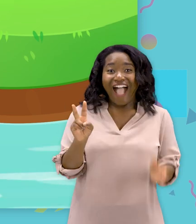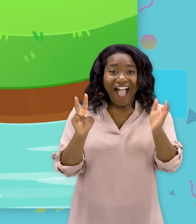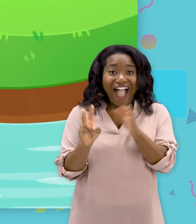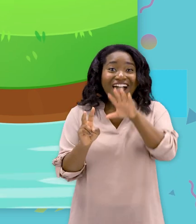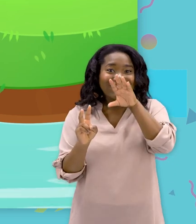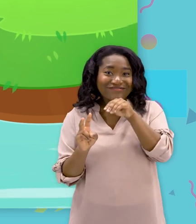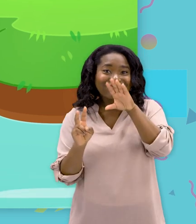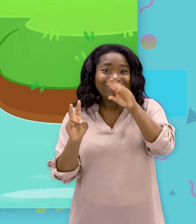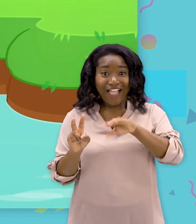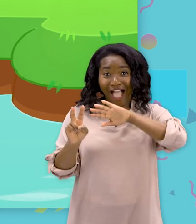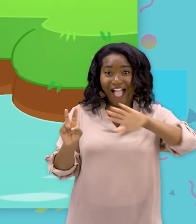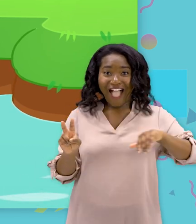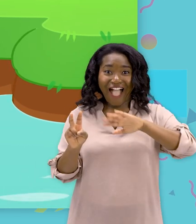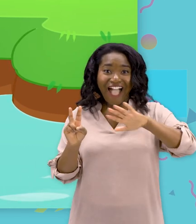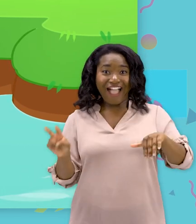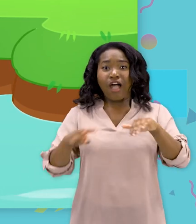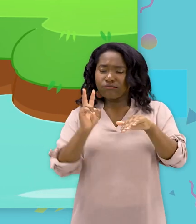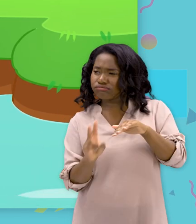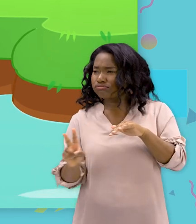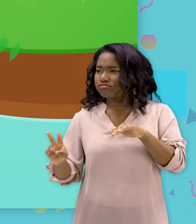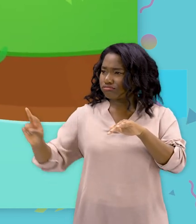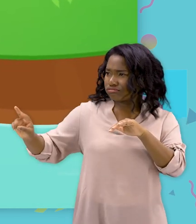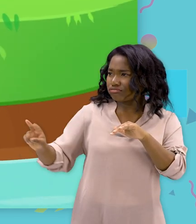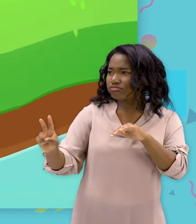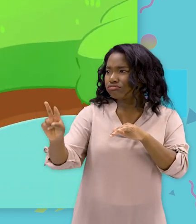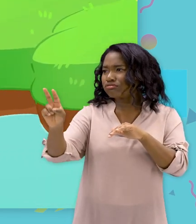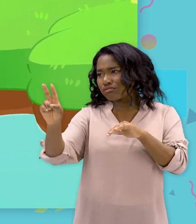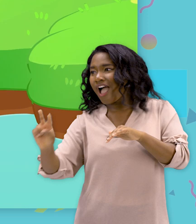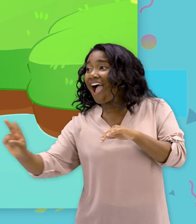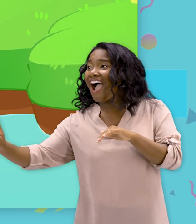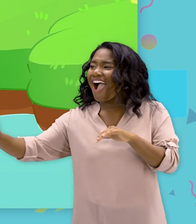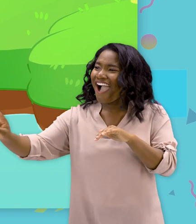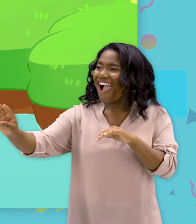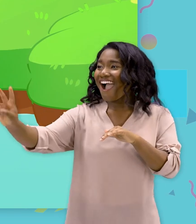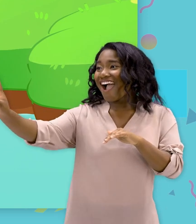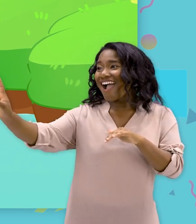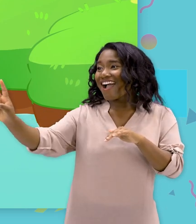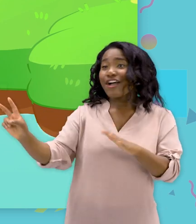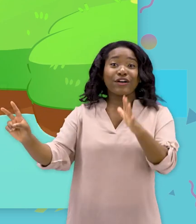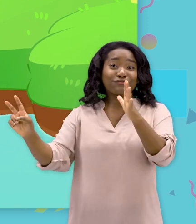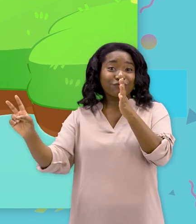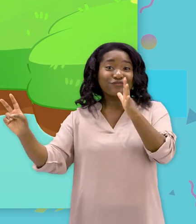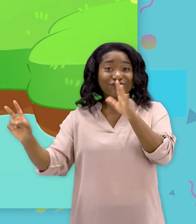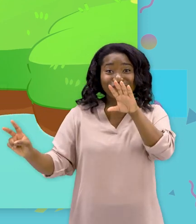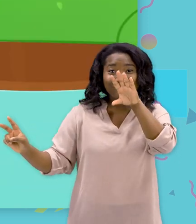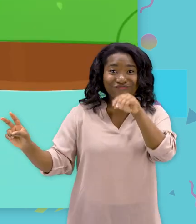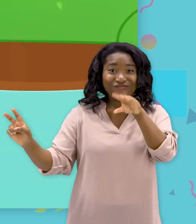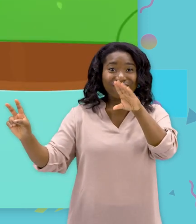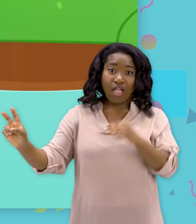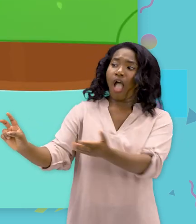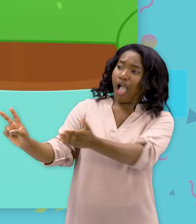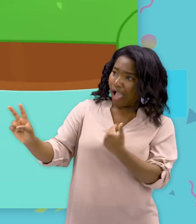Two little ducks went swimming one day over the hills and far away.